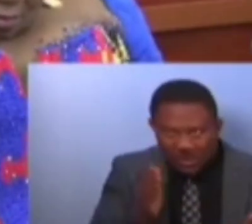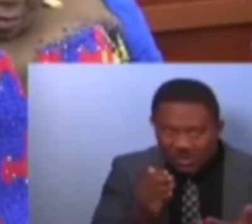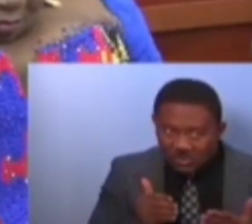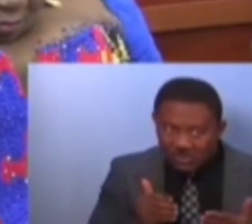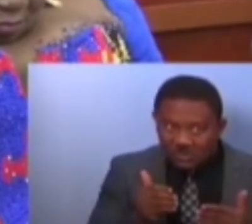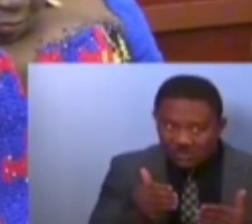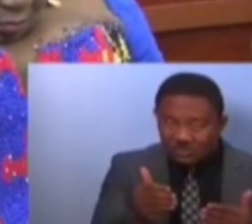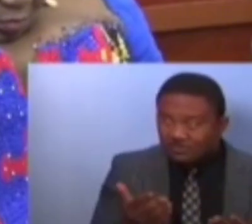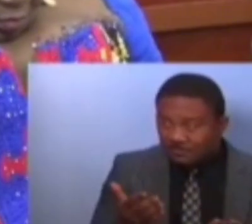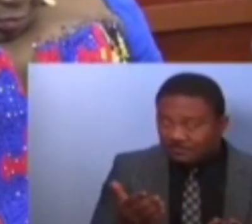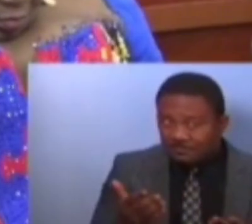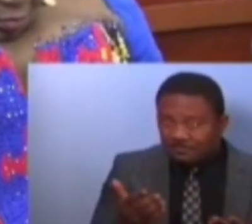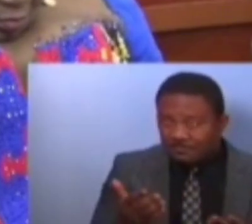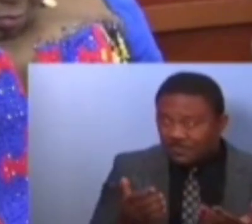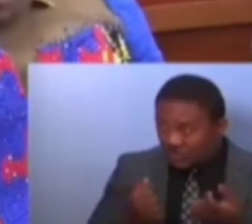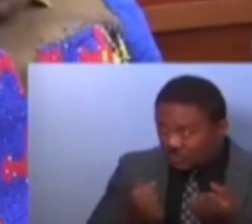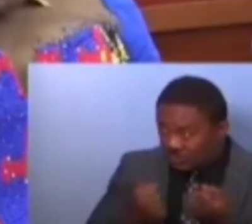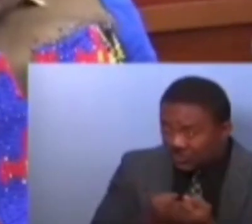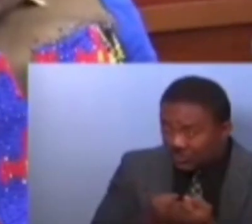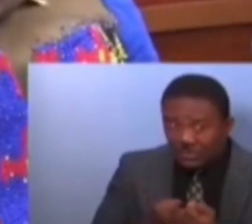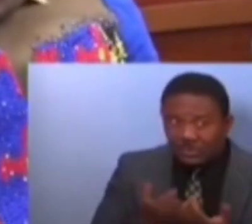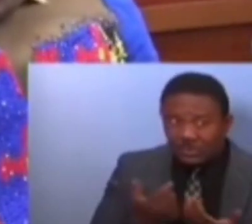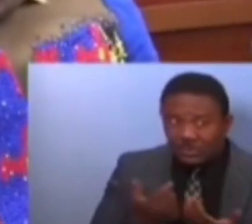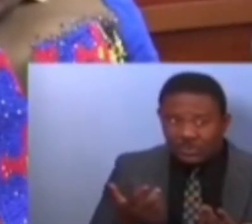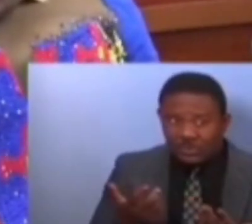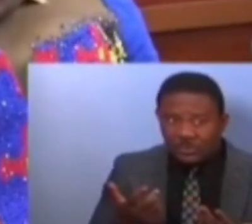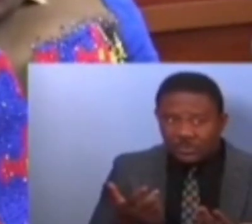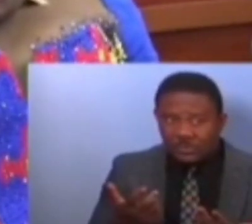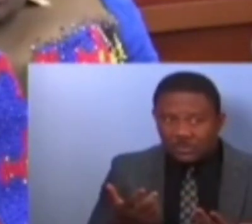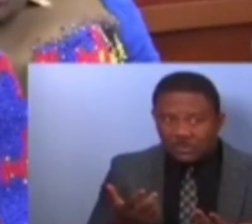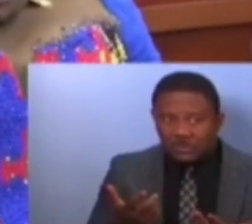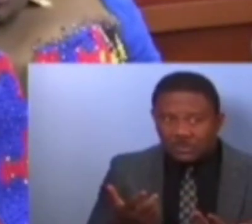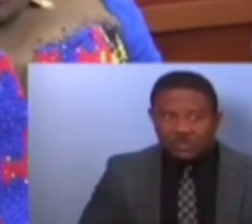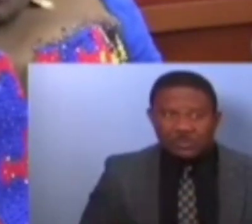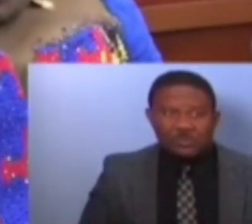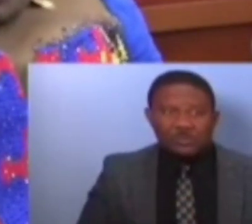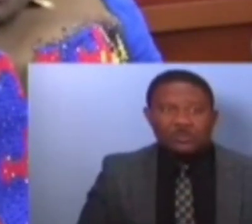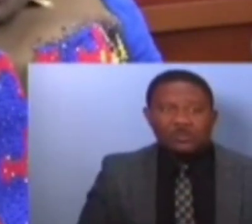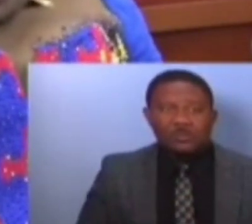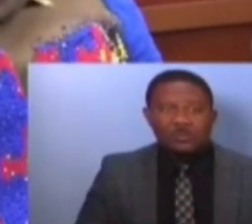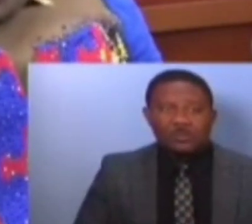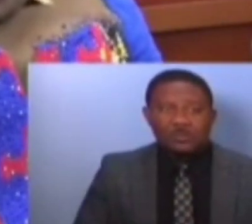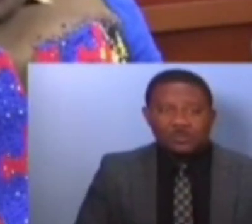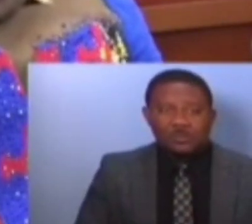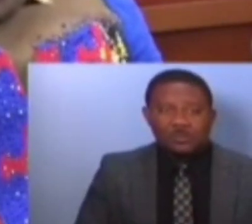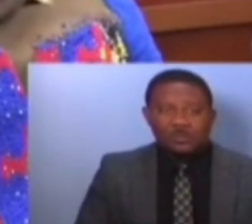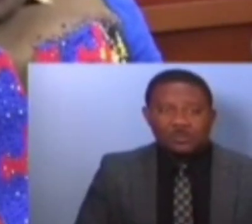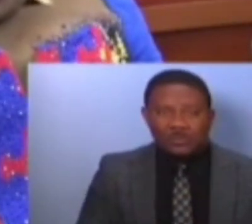proceed, therefore, to second the motion moved by my legislator colleague.